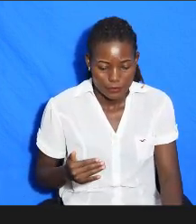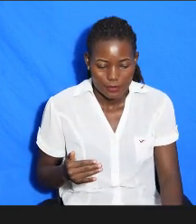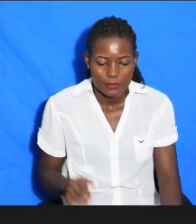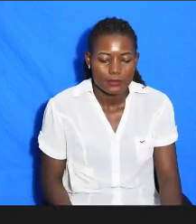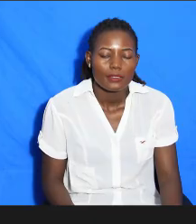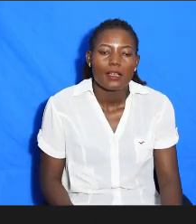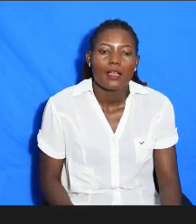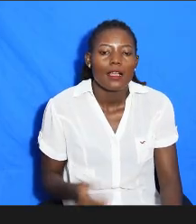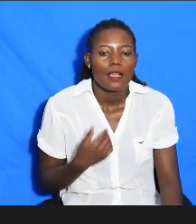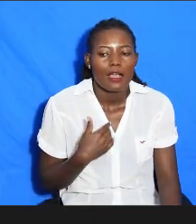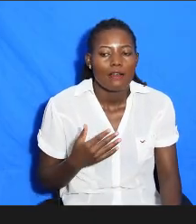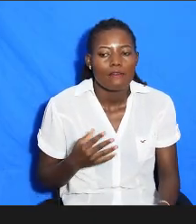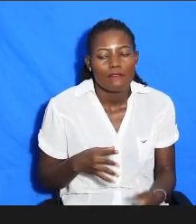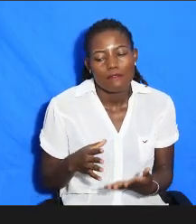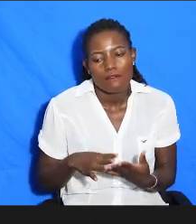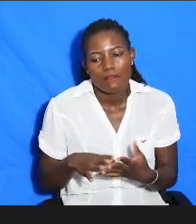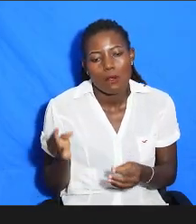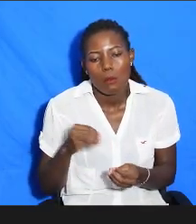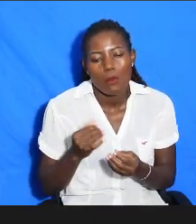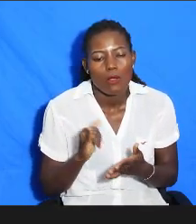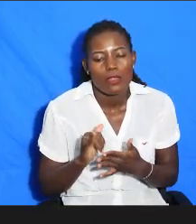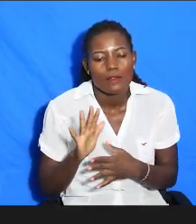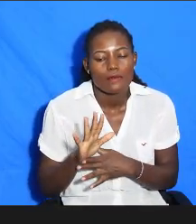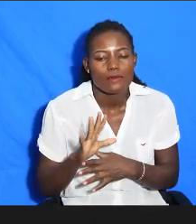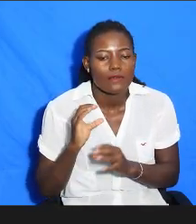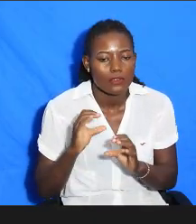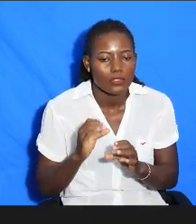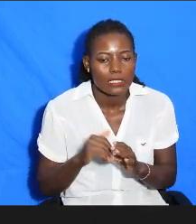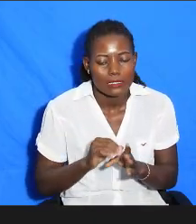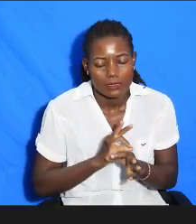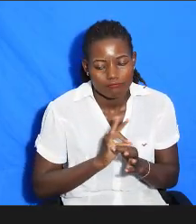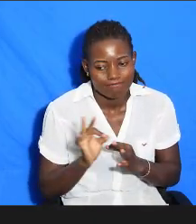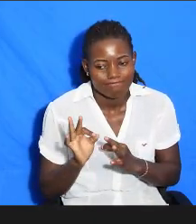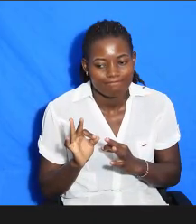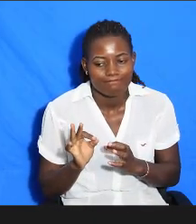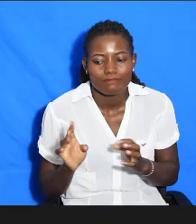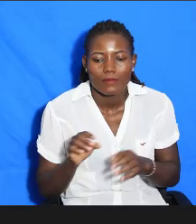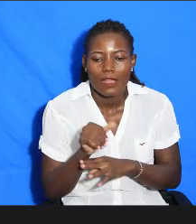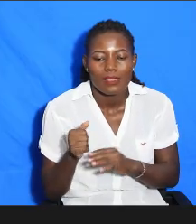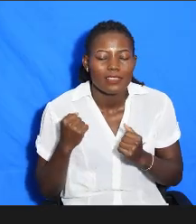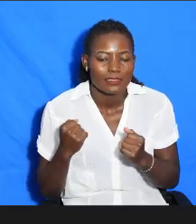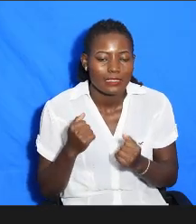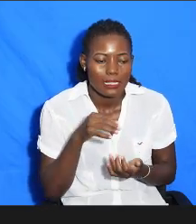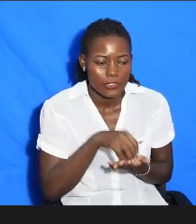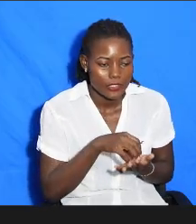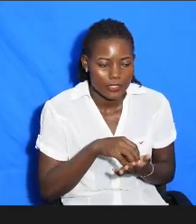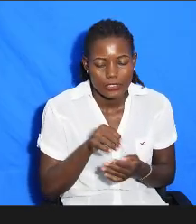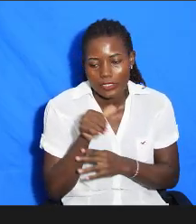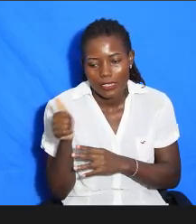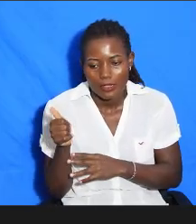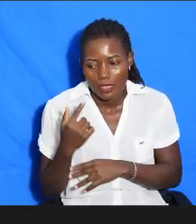they normally have like more than, I think, 5 coaches in sprints, others from strength and conditioning. There's some